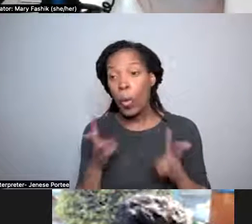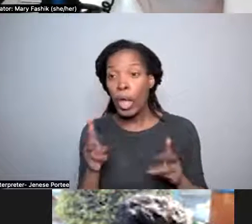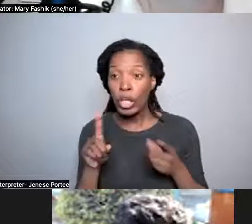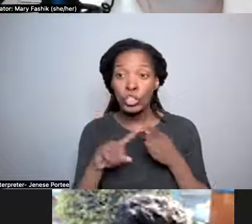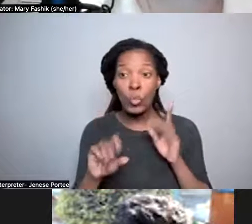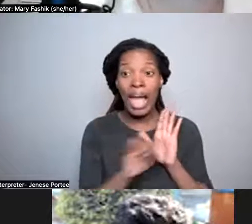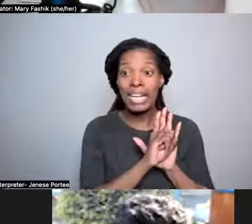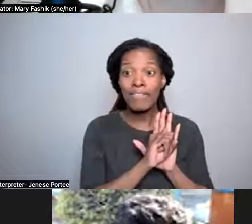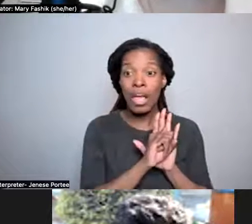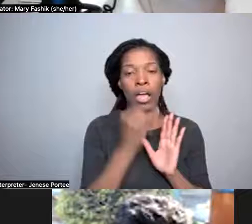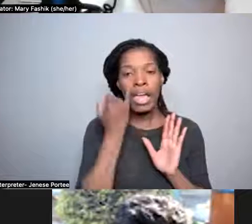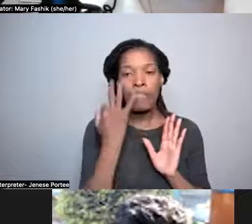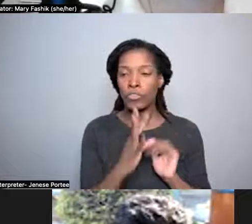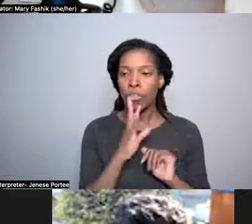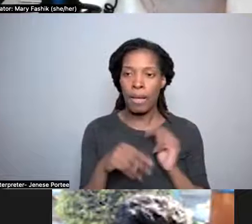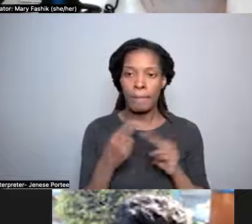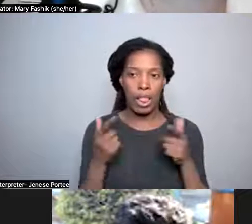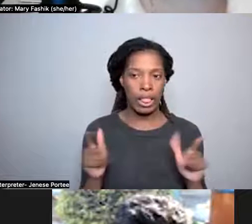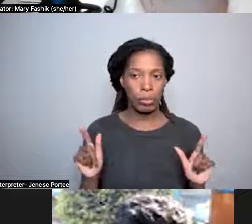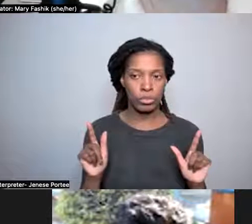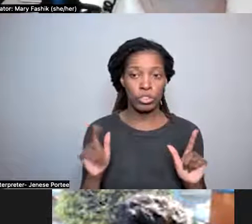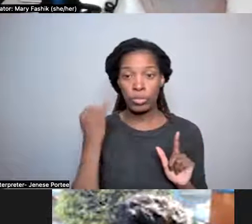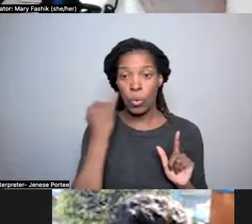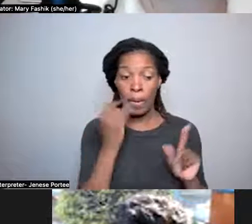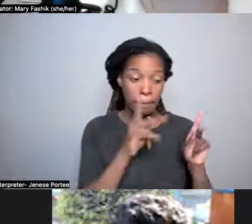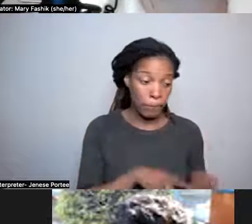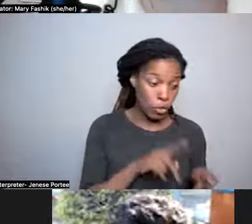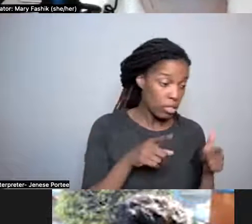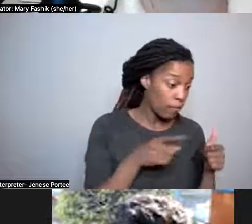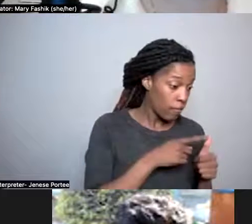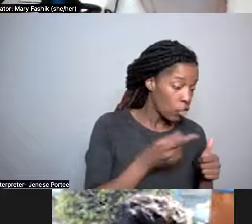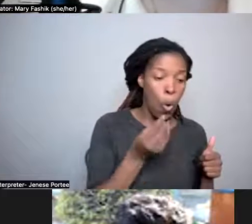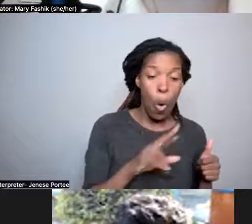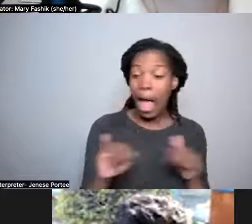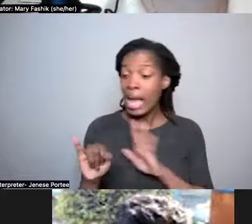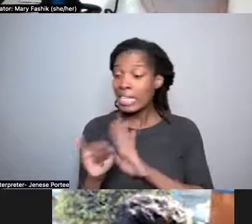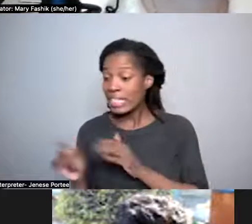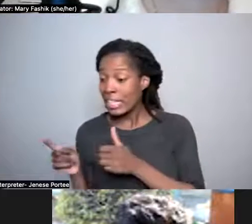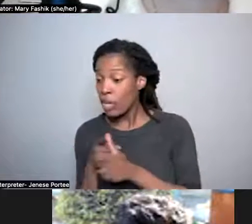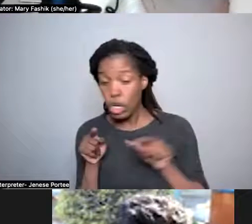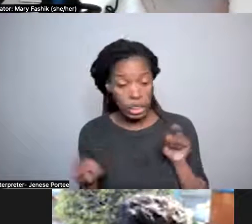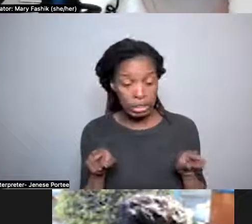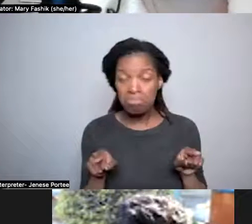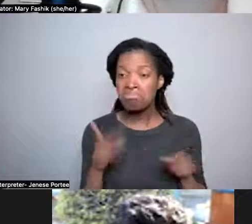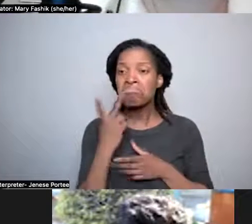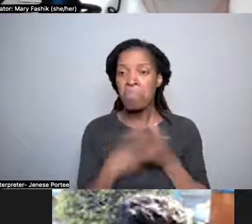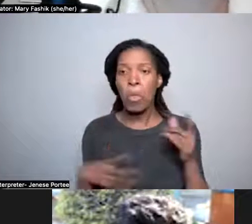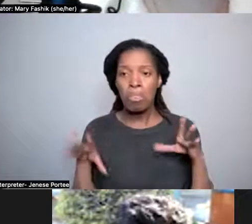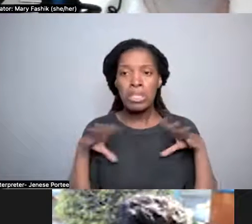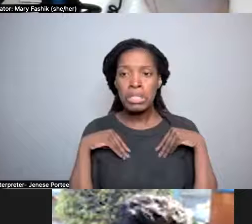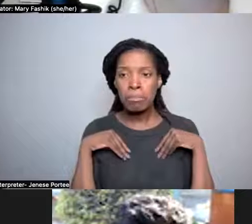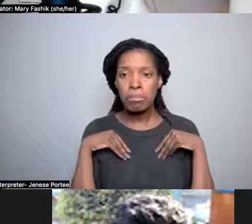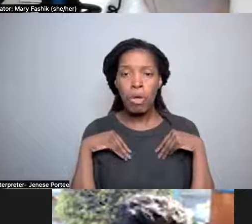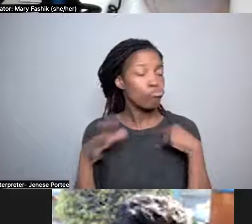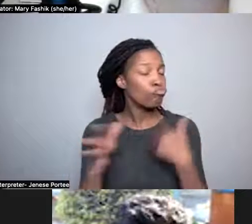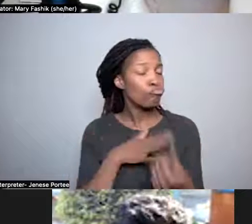you are talking about language. So person first or identity first, either one is acceptable. However